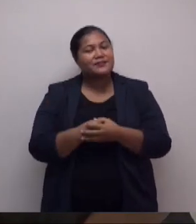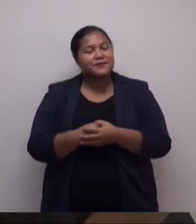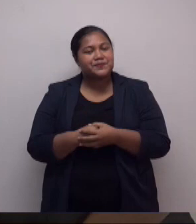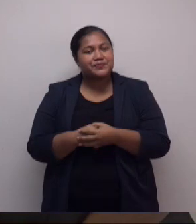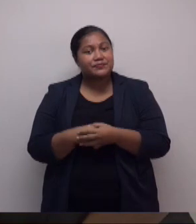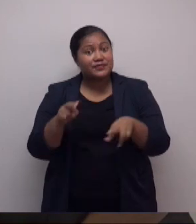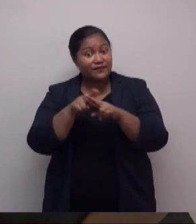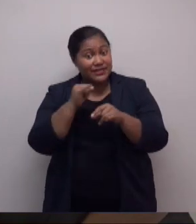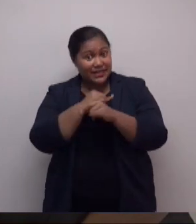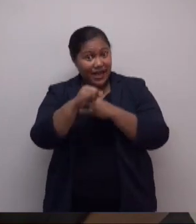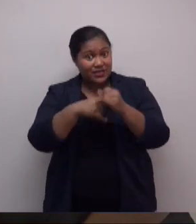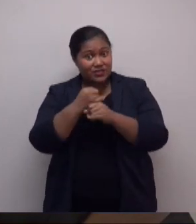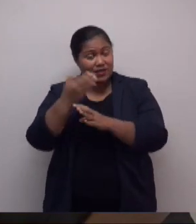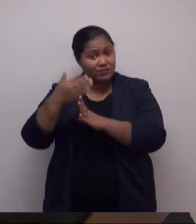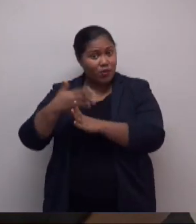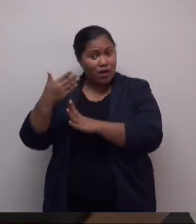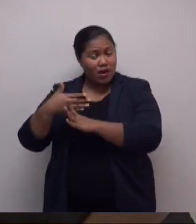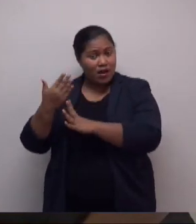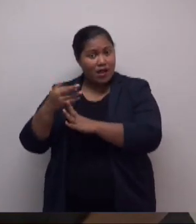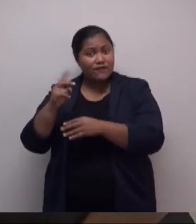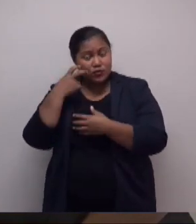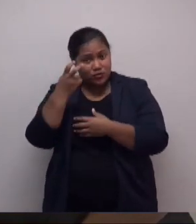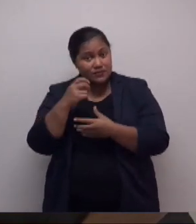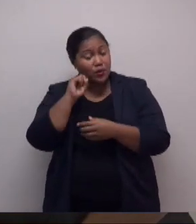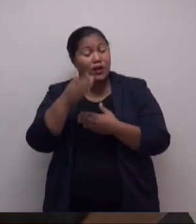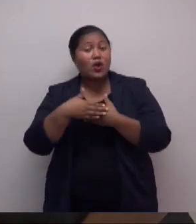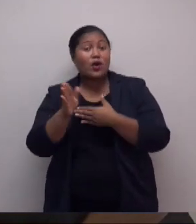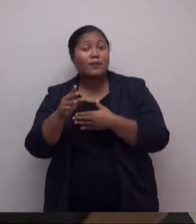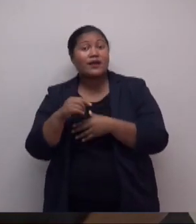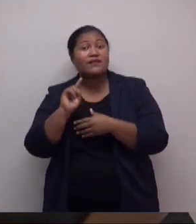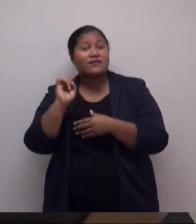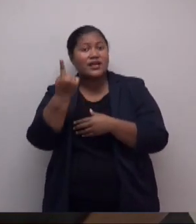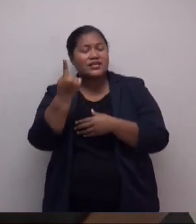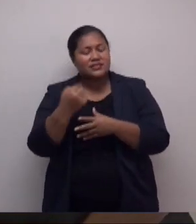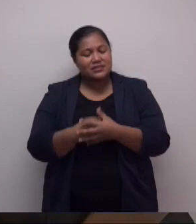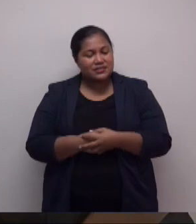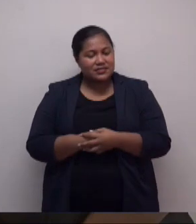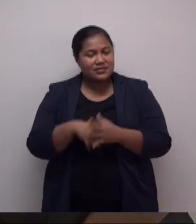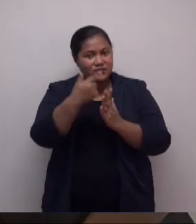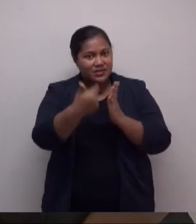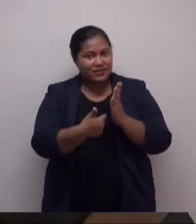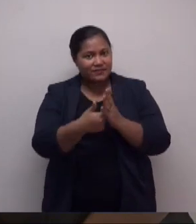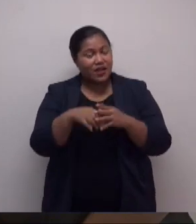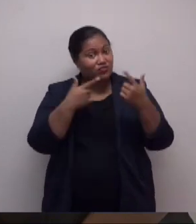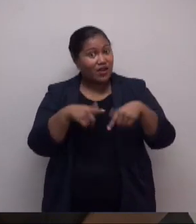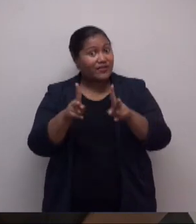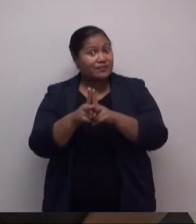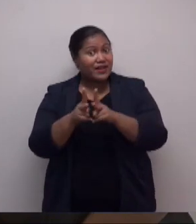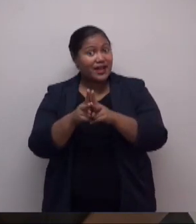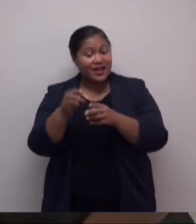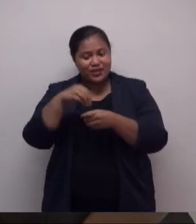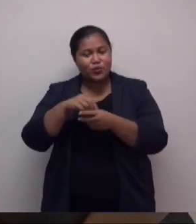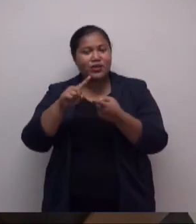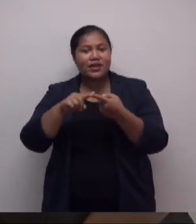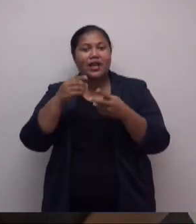Fiji's international border for tourism will reopen firstly to a list of travel partners, which includes Australia,